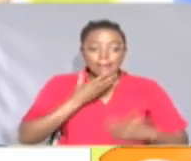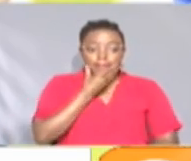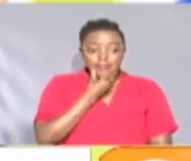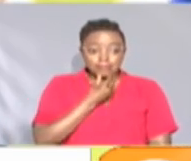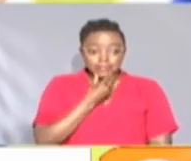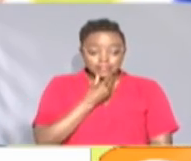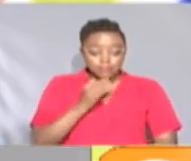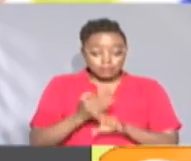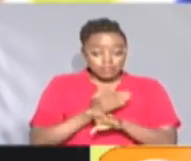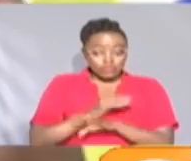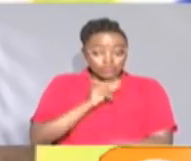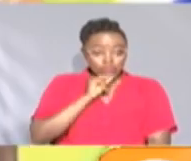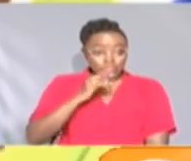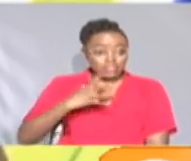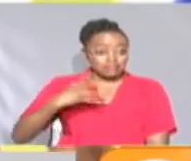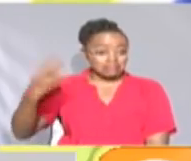hajaenda,